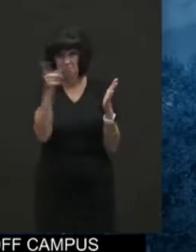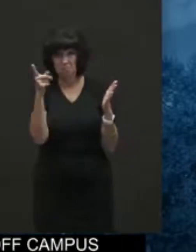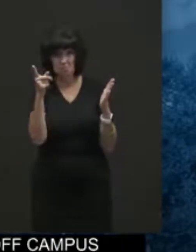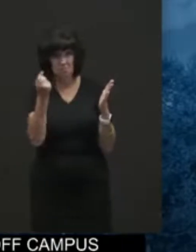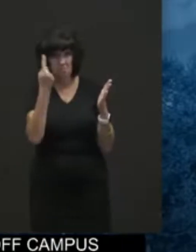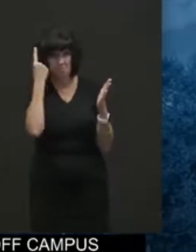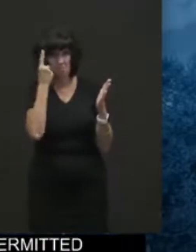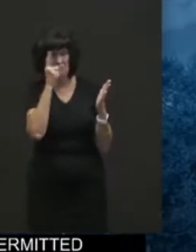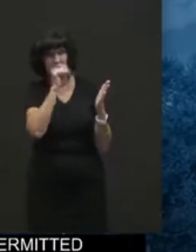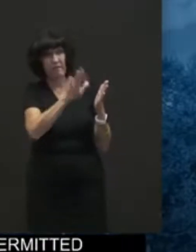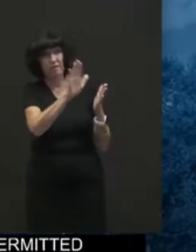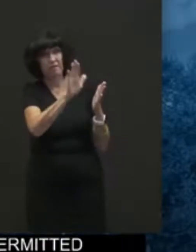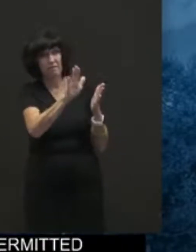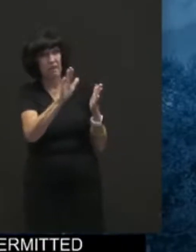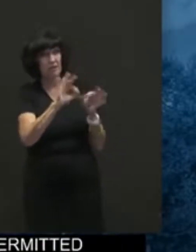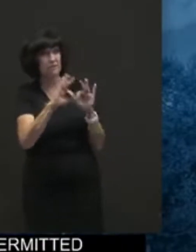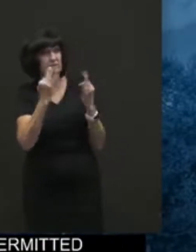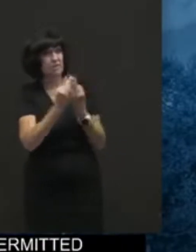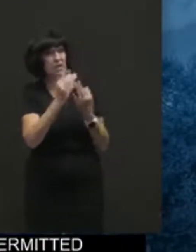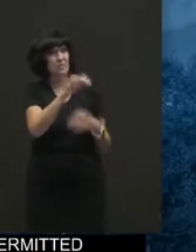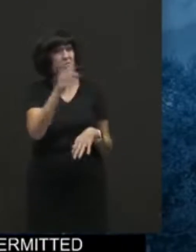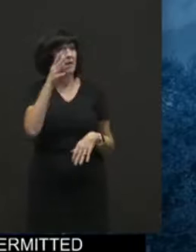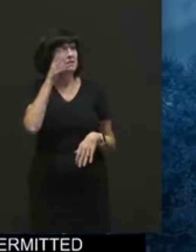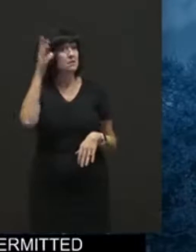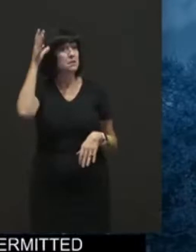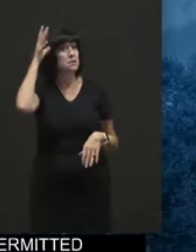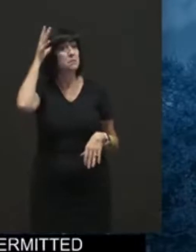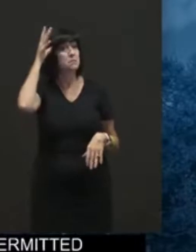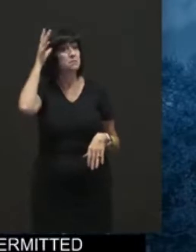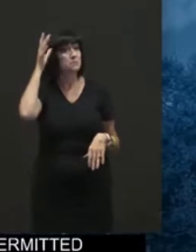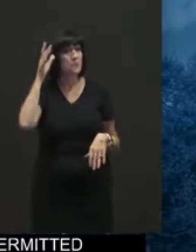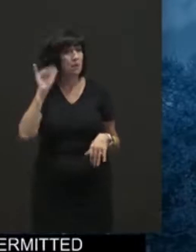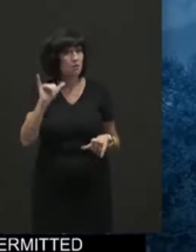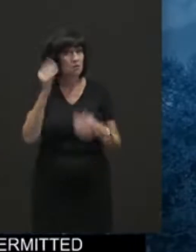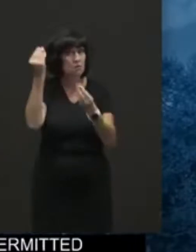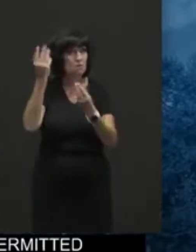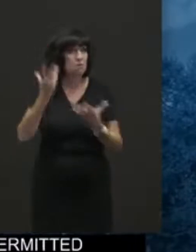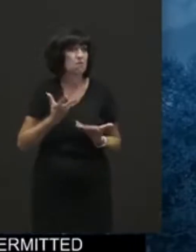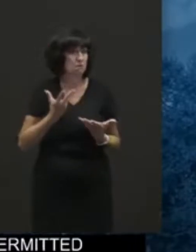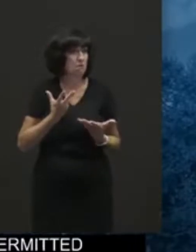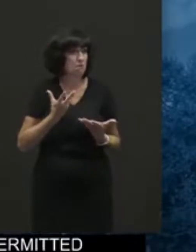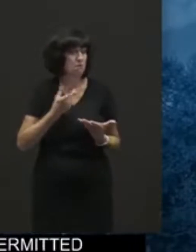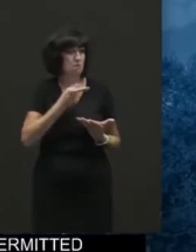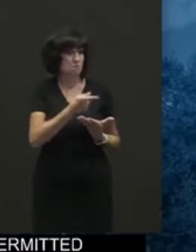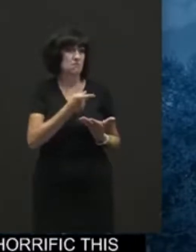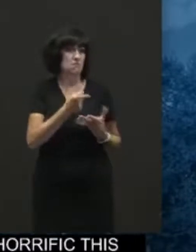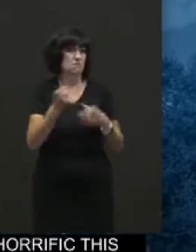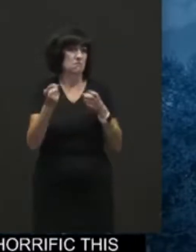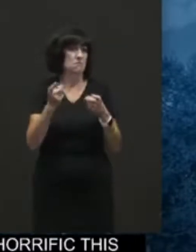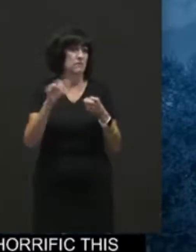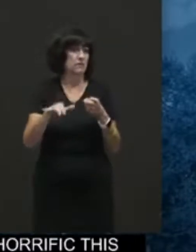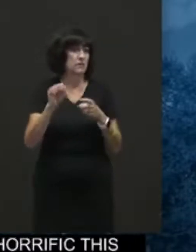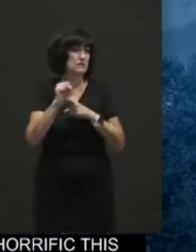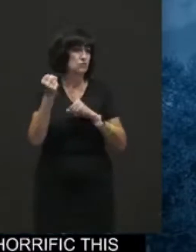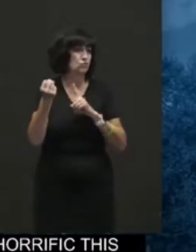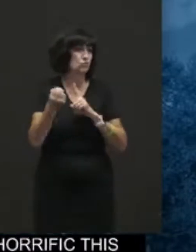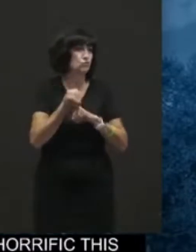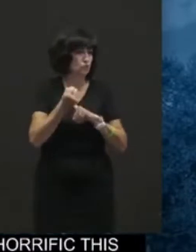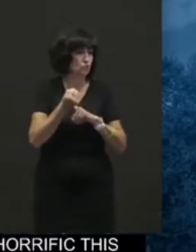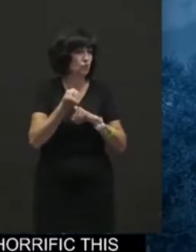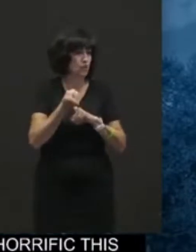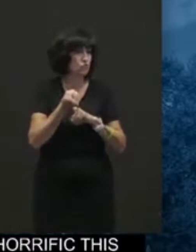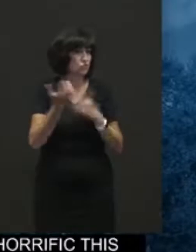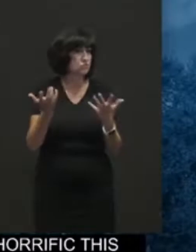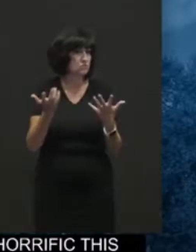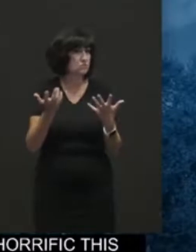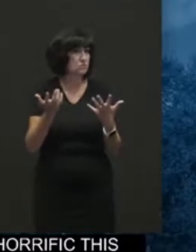for a parent, for a family to have to deal with a situation like that. It does say something about the